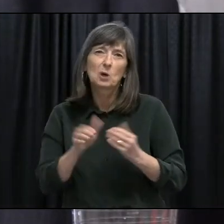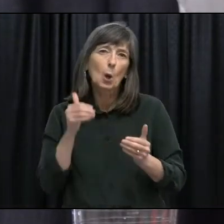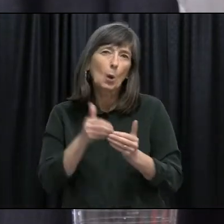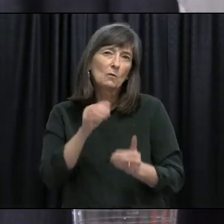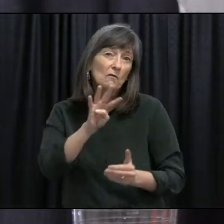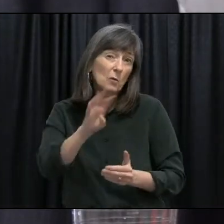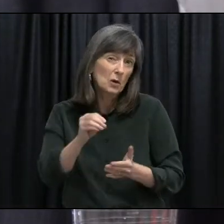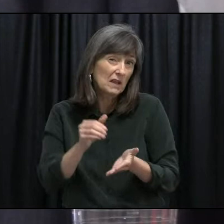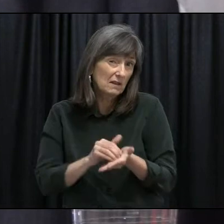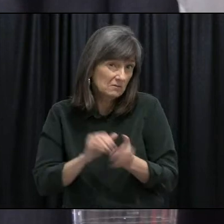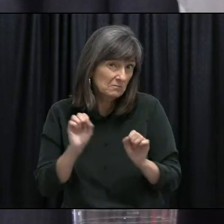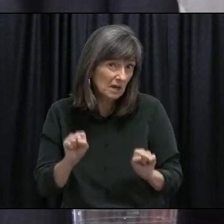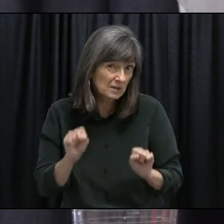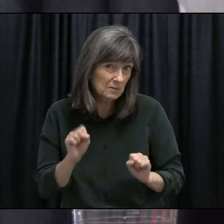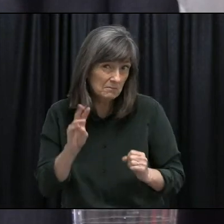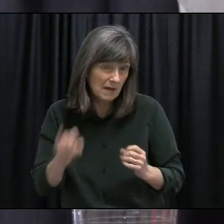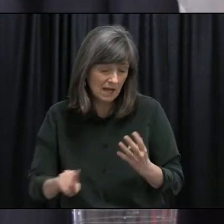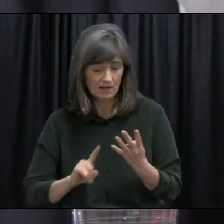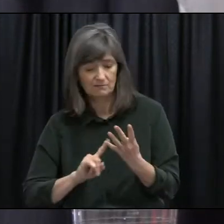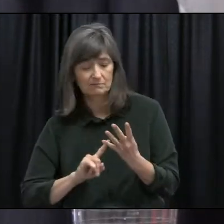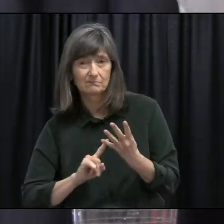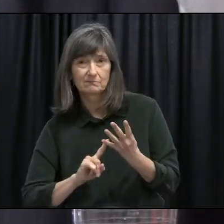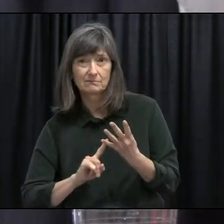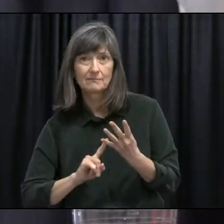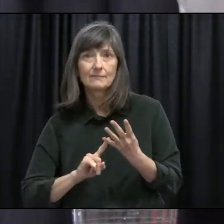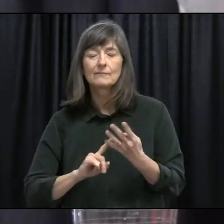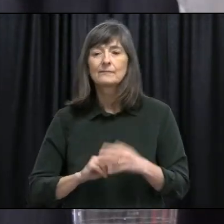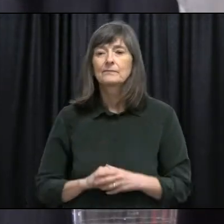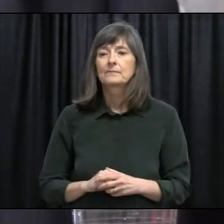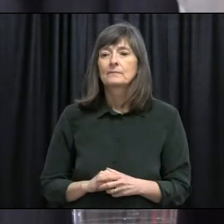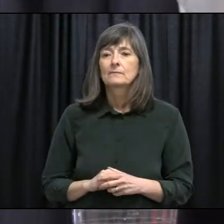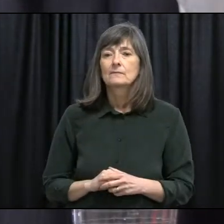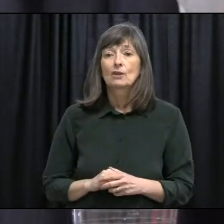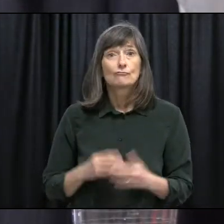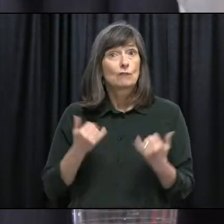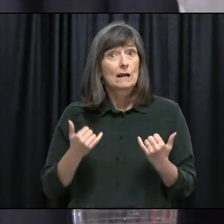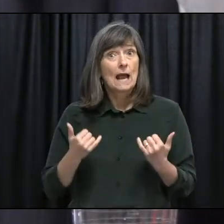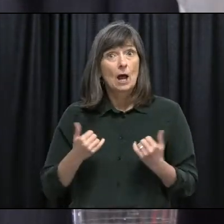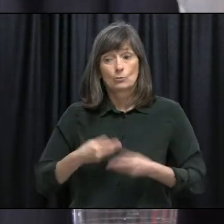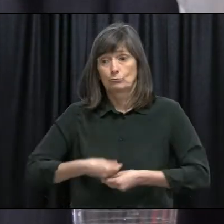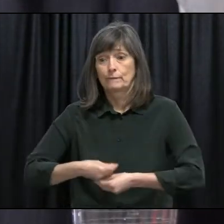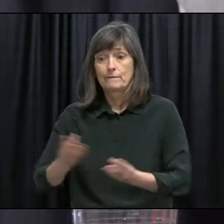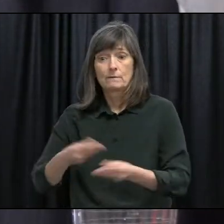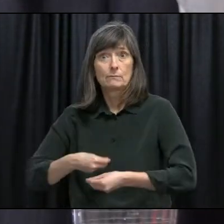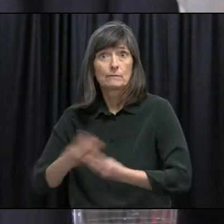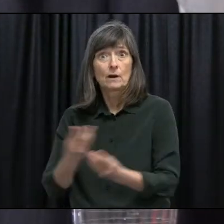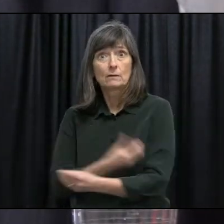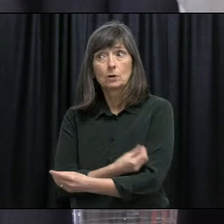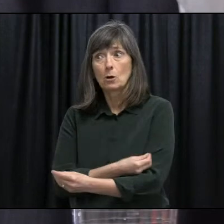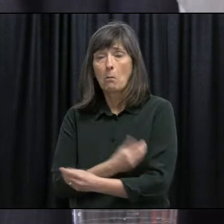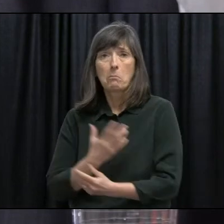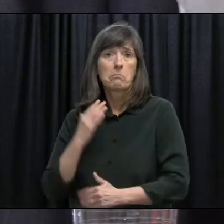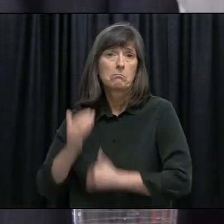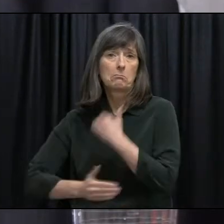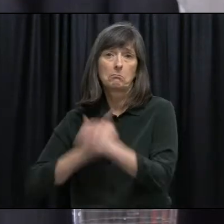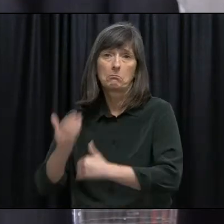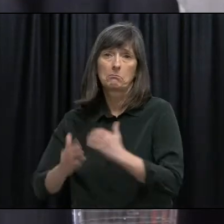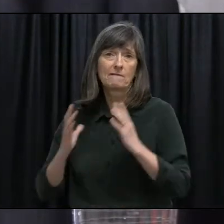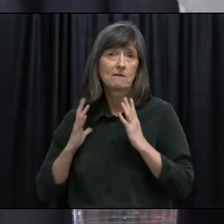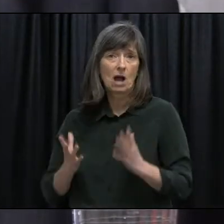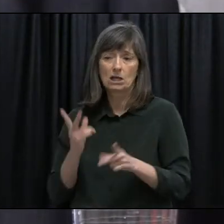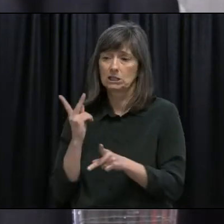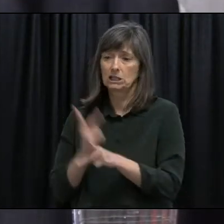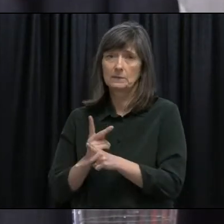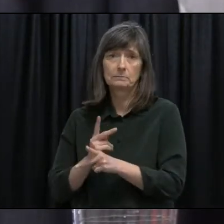40,000. We don't have any difficulty administering that through our current setup.